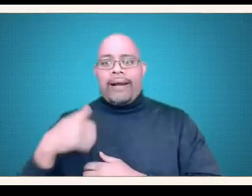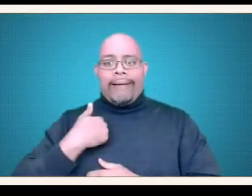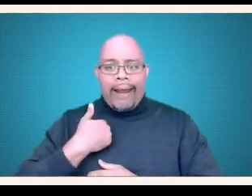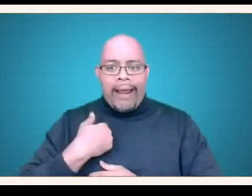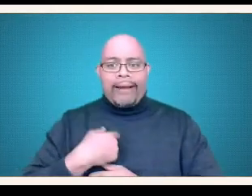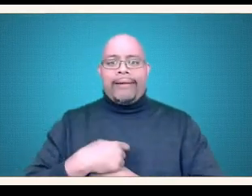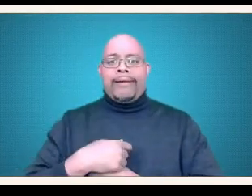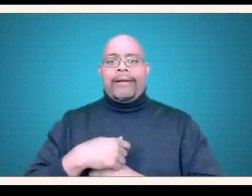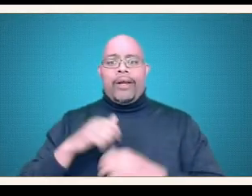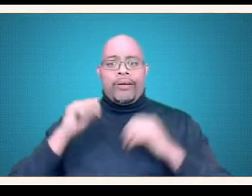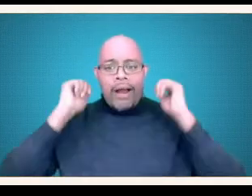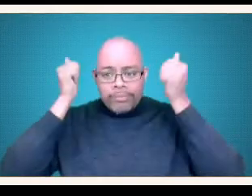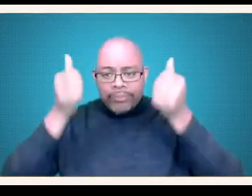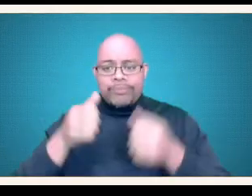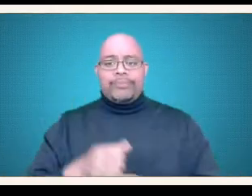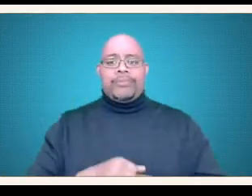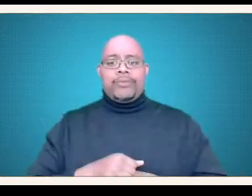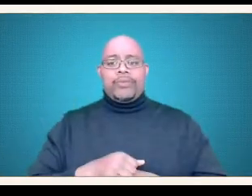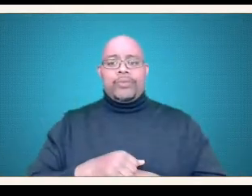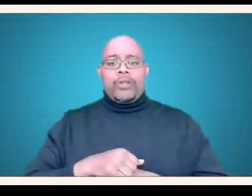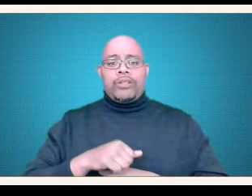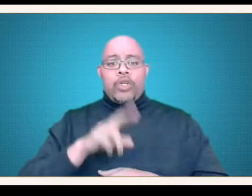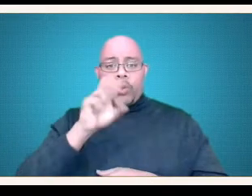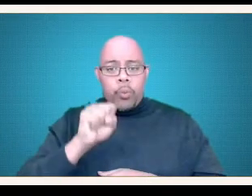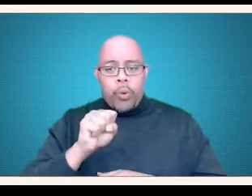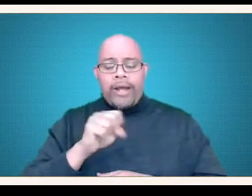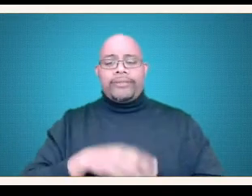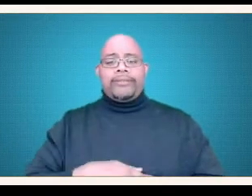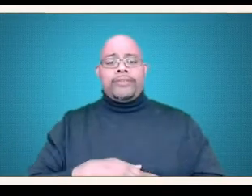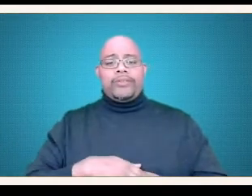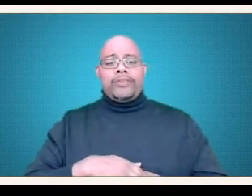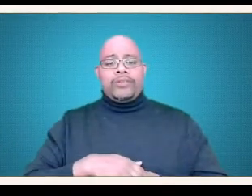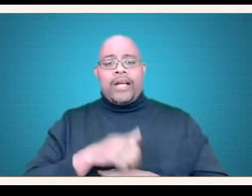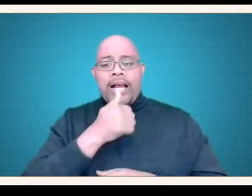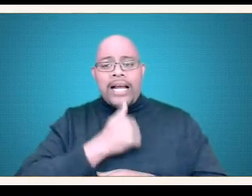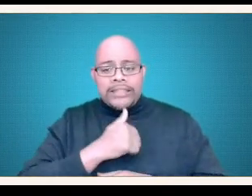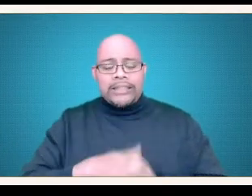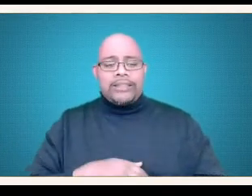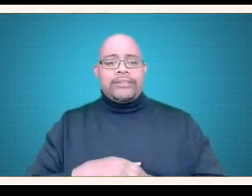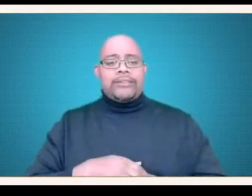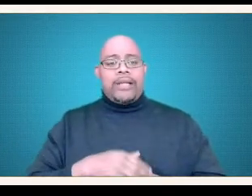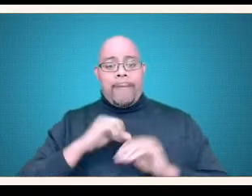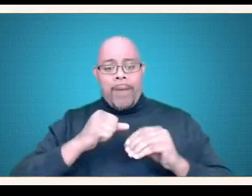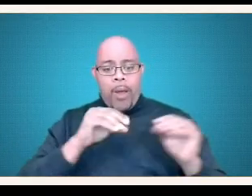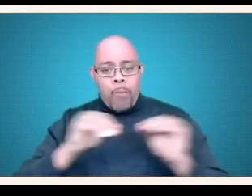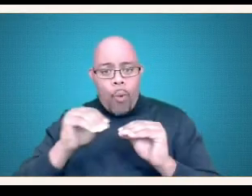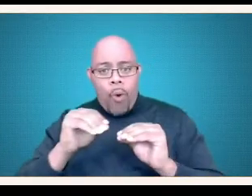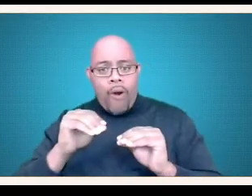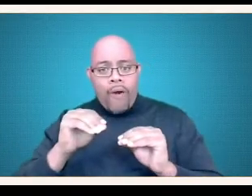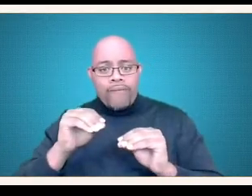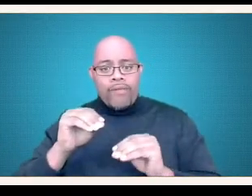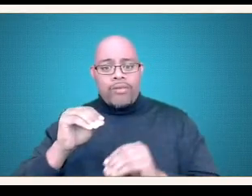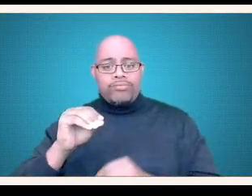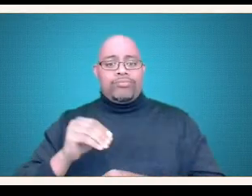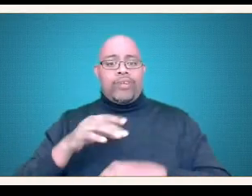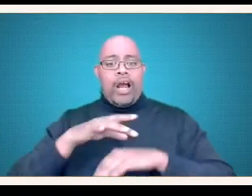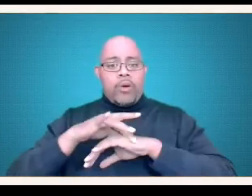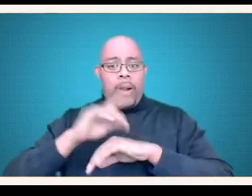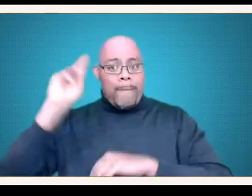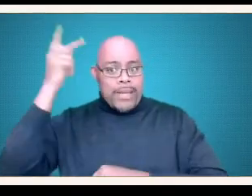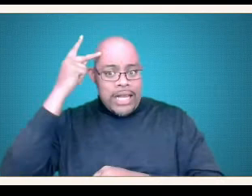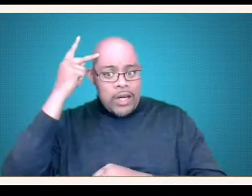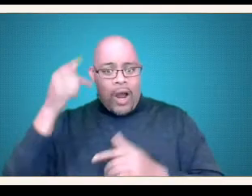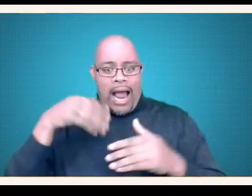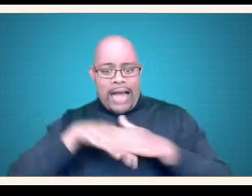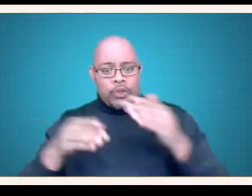Russia, Canada, Finland, Iceland, Norway, Sweden, the United States, and Denmark are making moves on the geopolitical stage